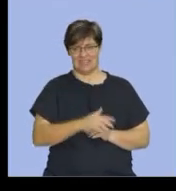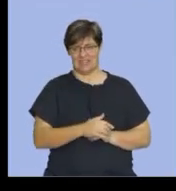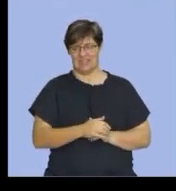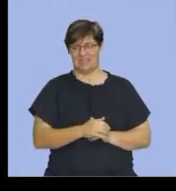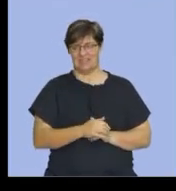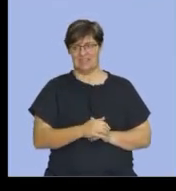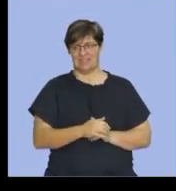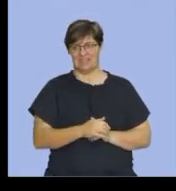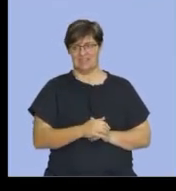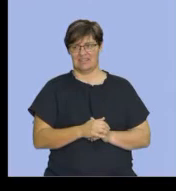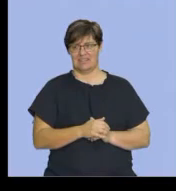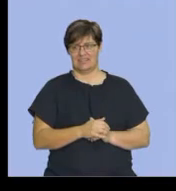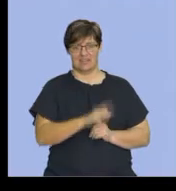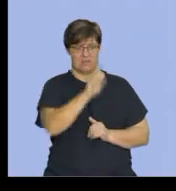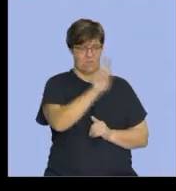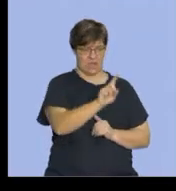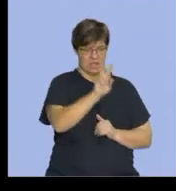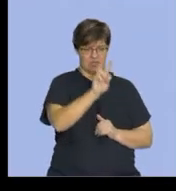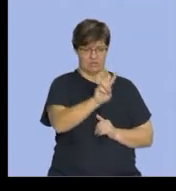122,57.